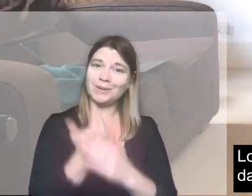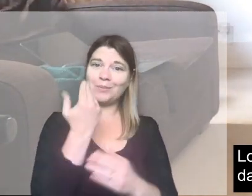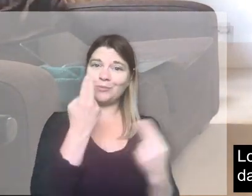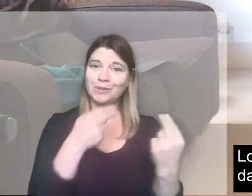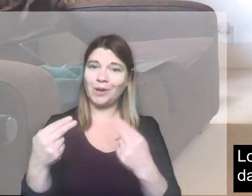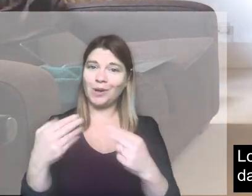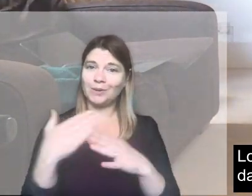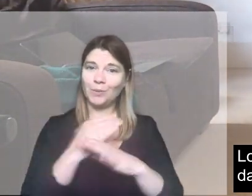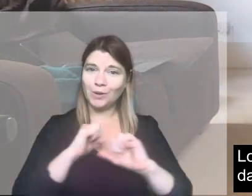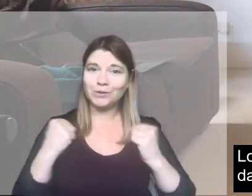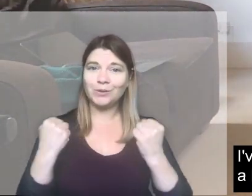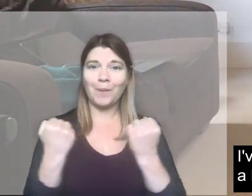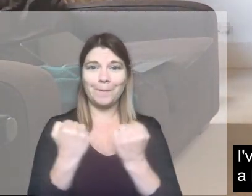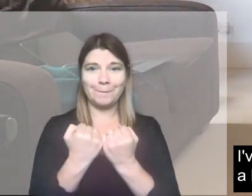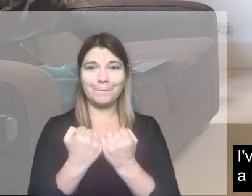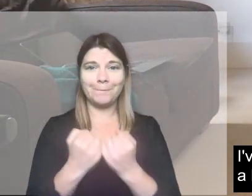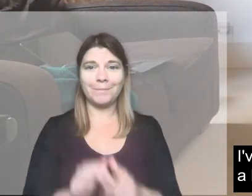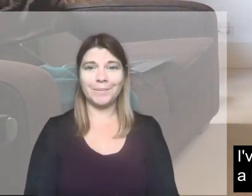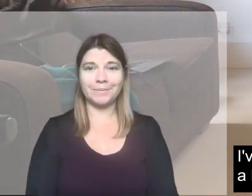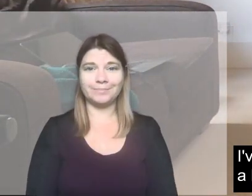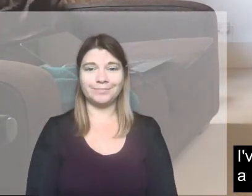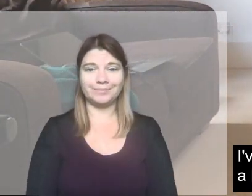of contemporary dance today.